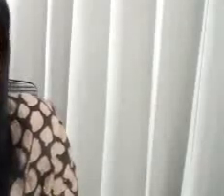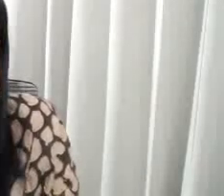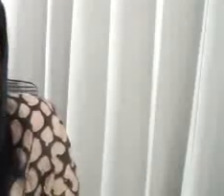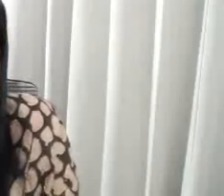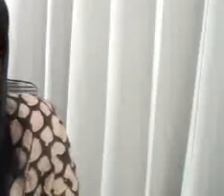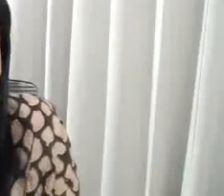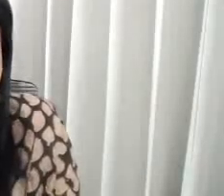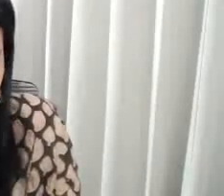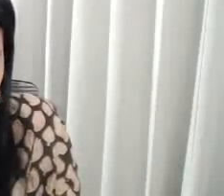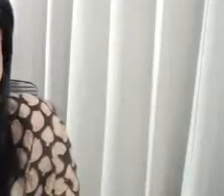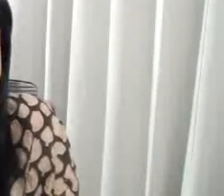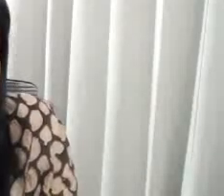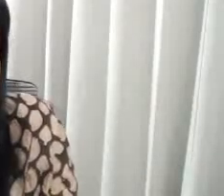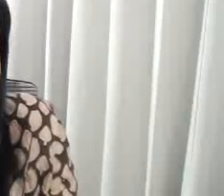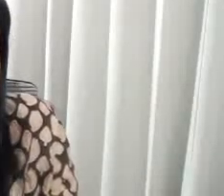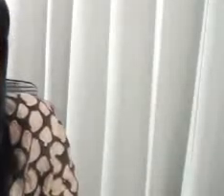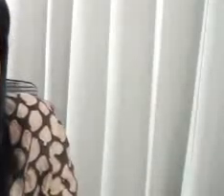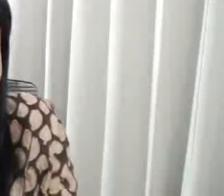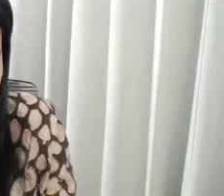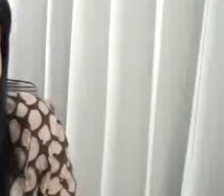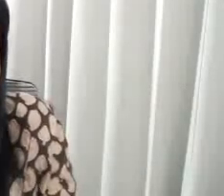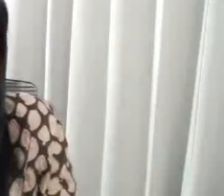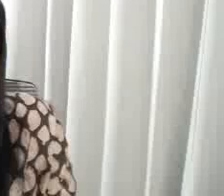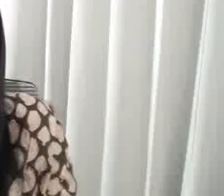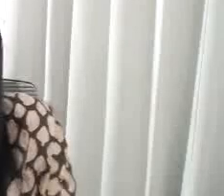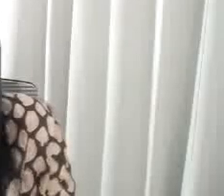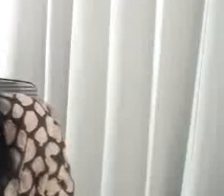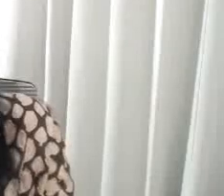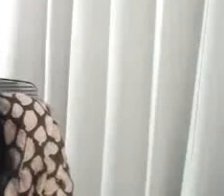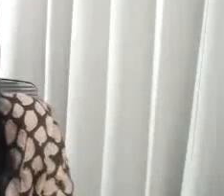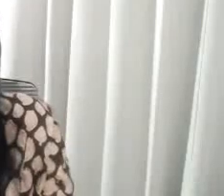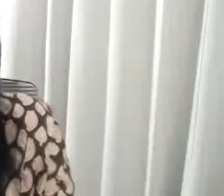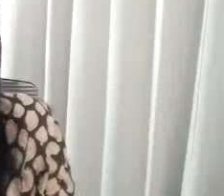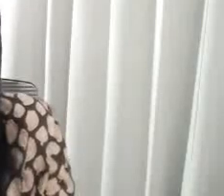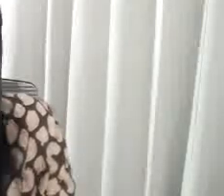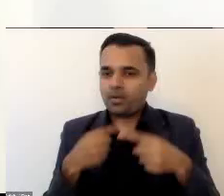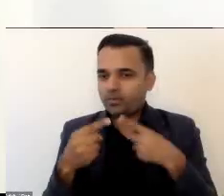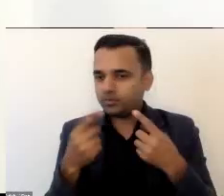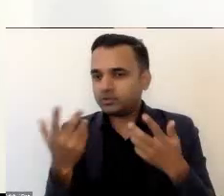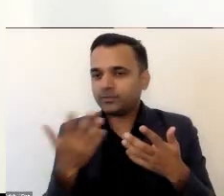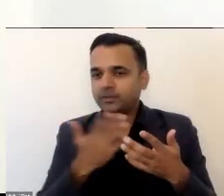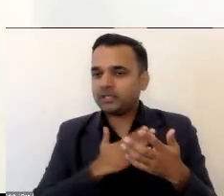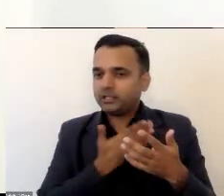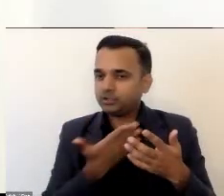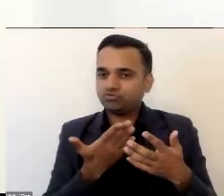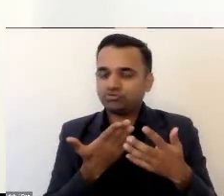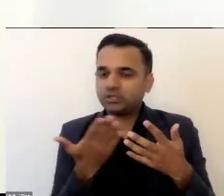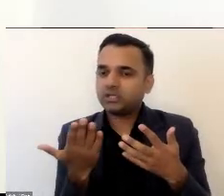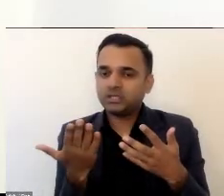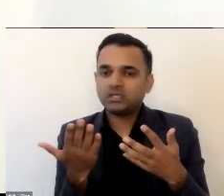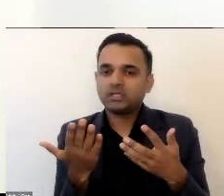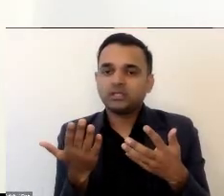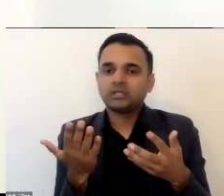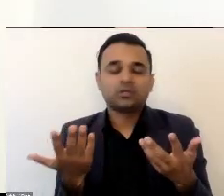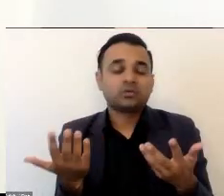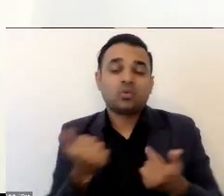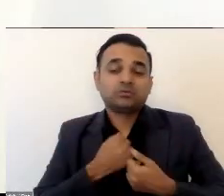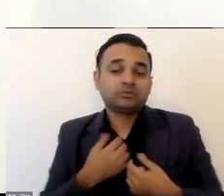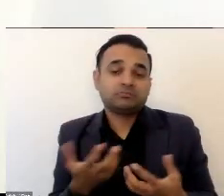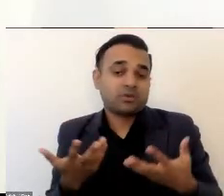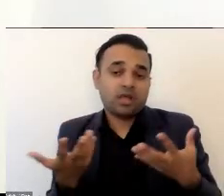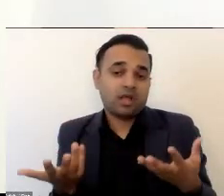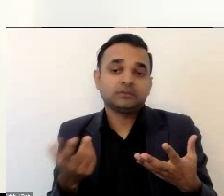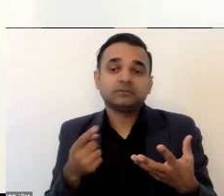one of the really interesting things, and unsurprising, of course, that we found in our consultation was that businesses that are